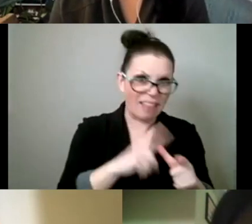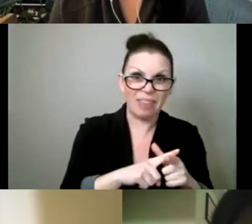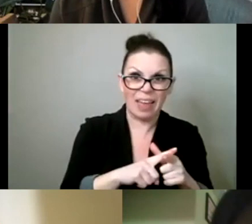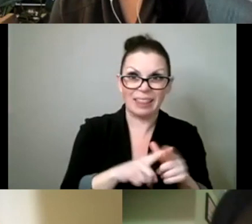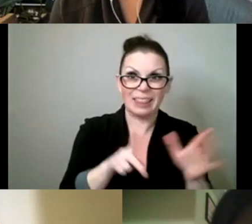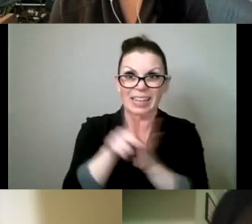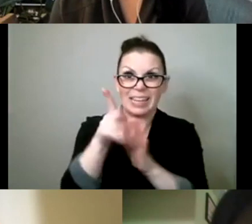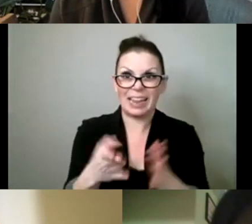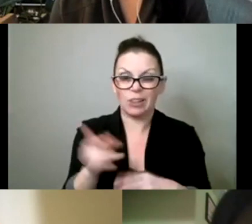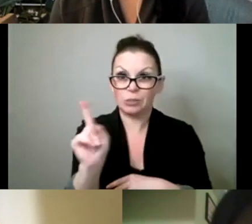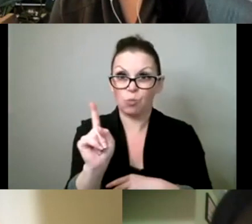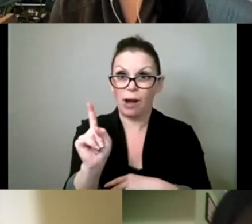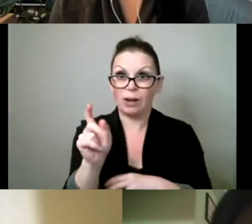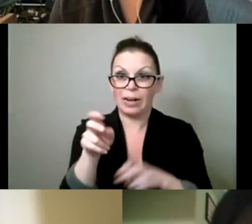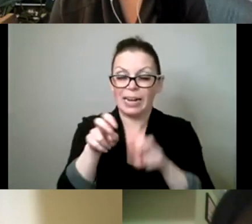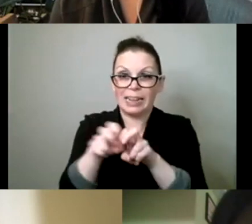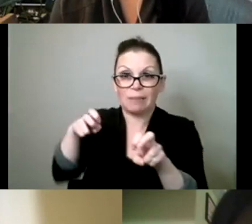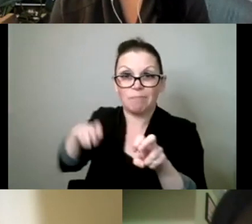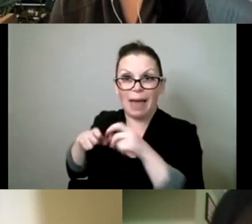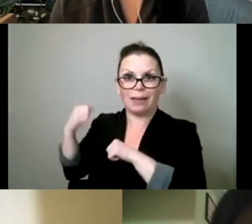seat.